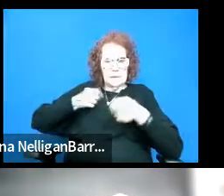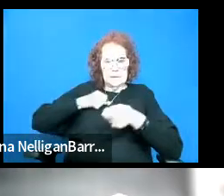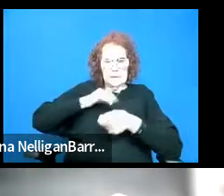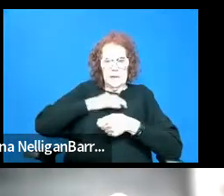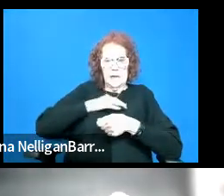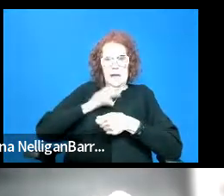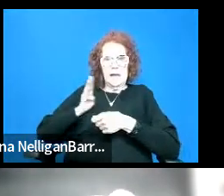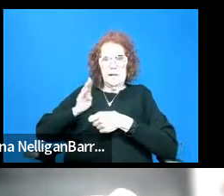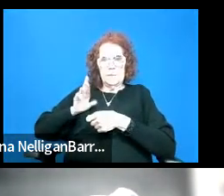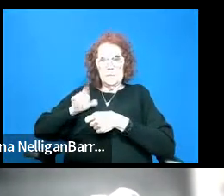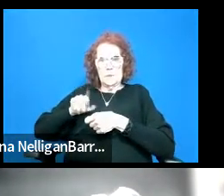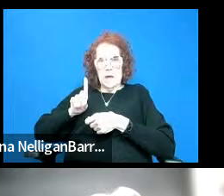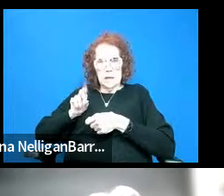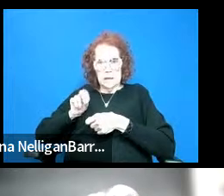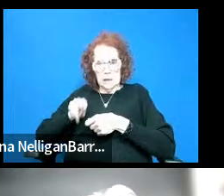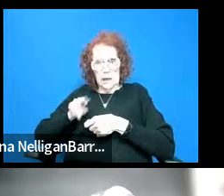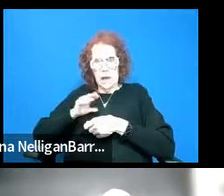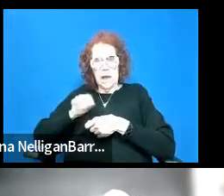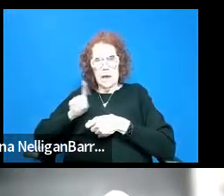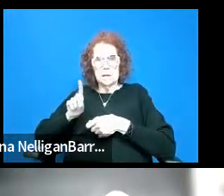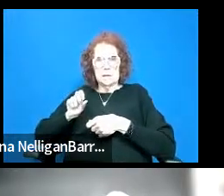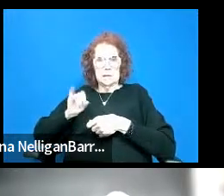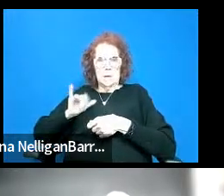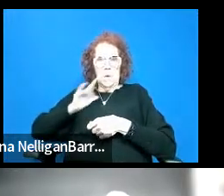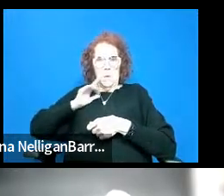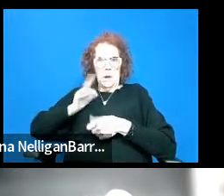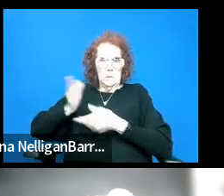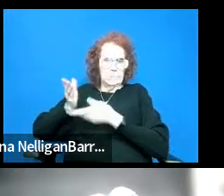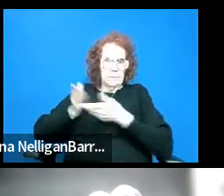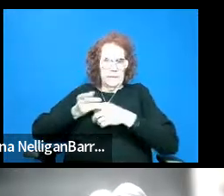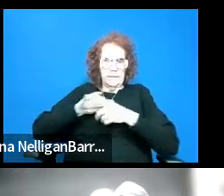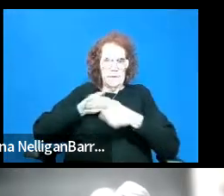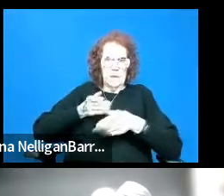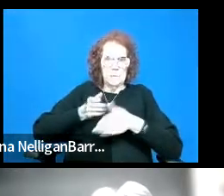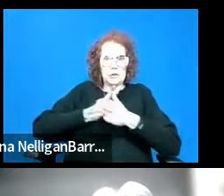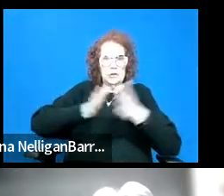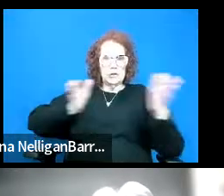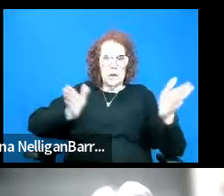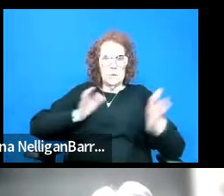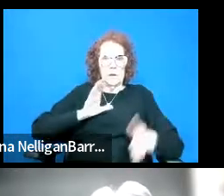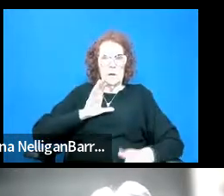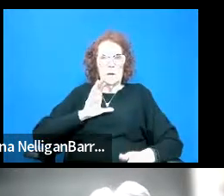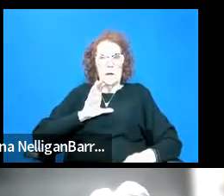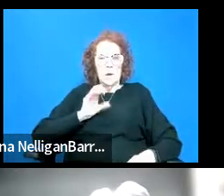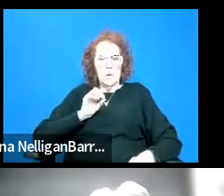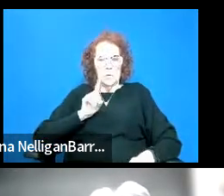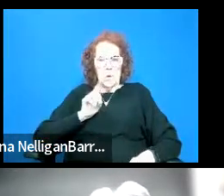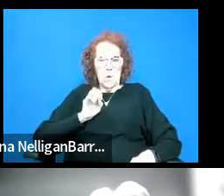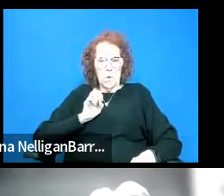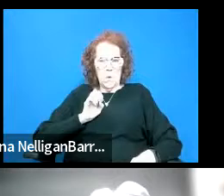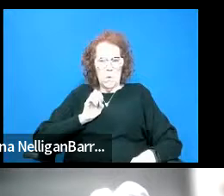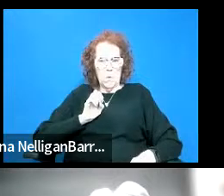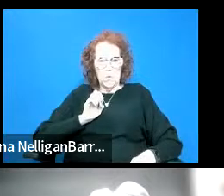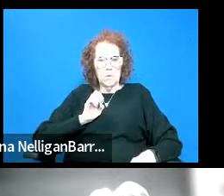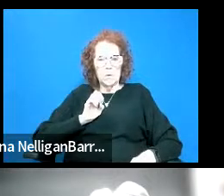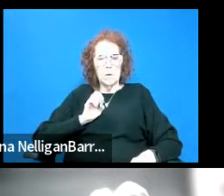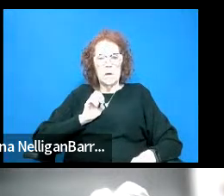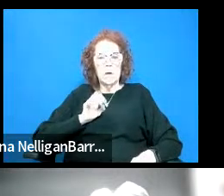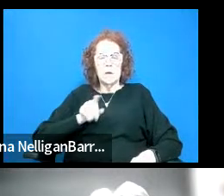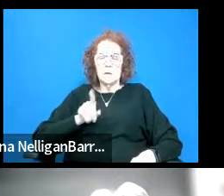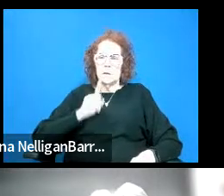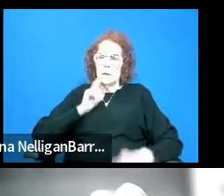from General Code, so he's super knowledgeable. He's learning the system from the inside